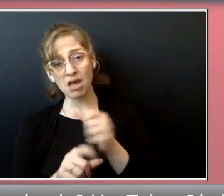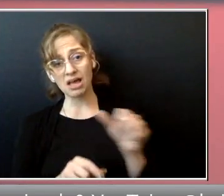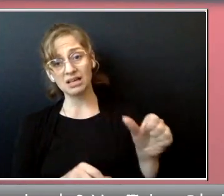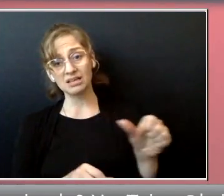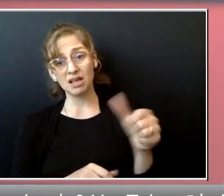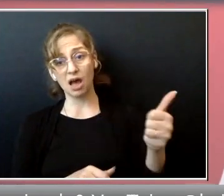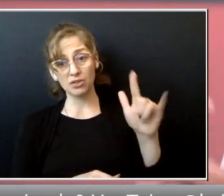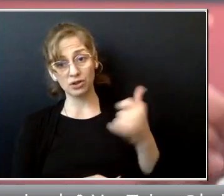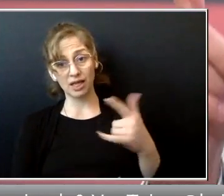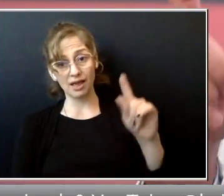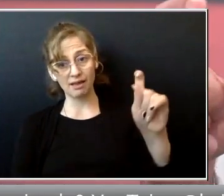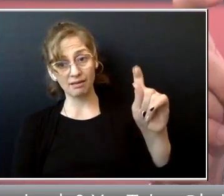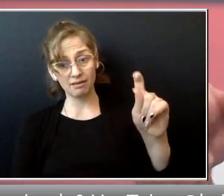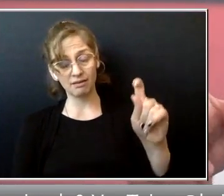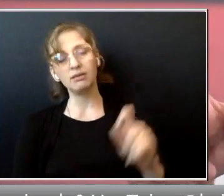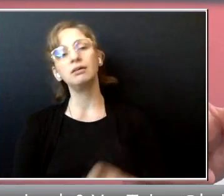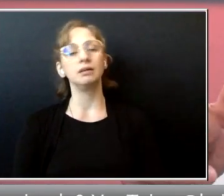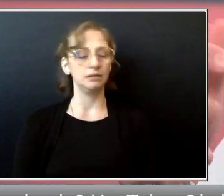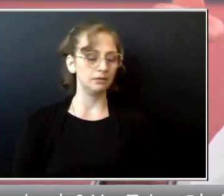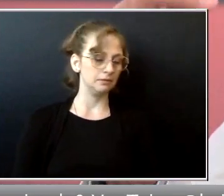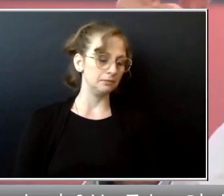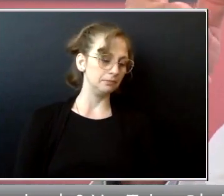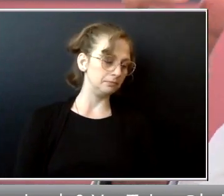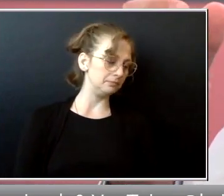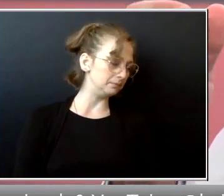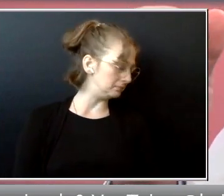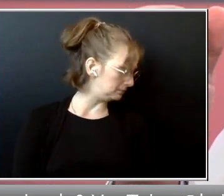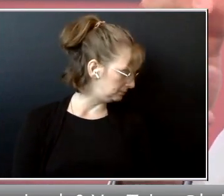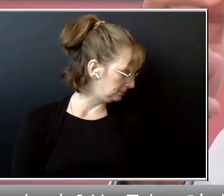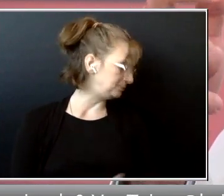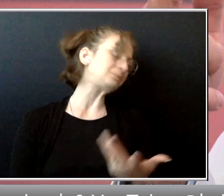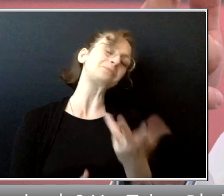works, the artery that sits on the